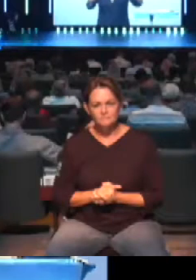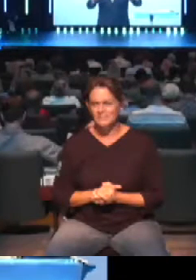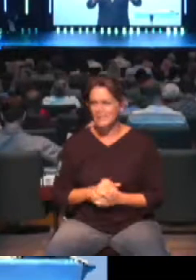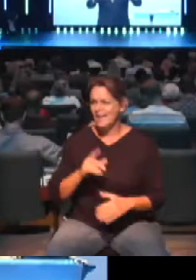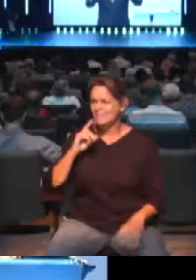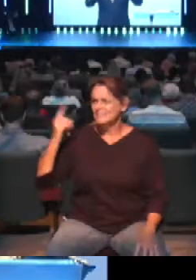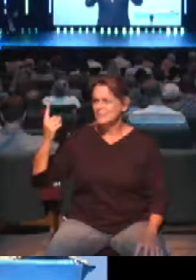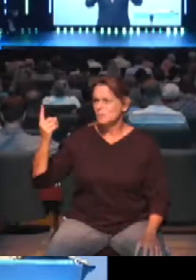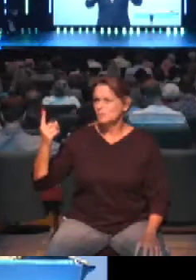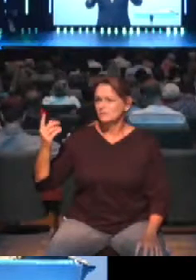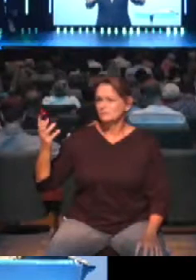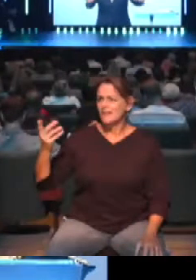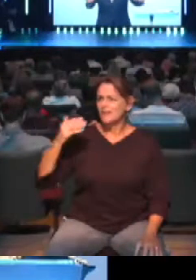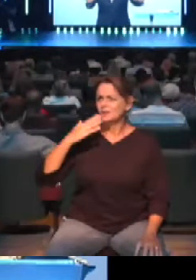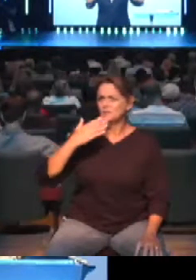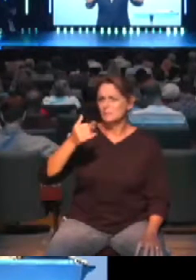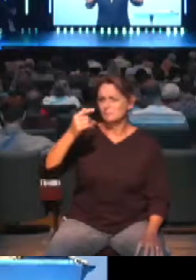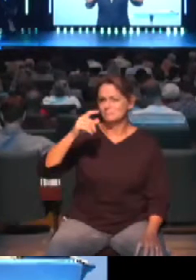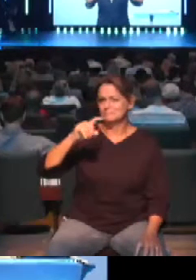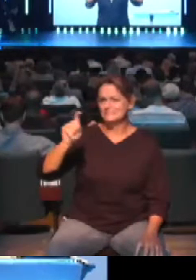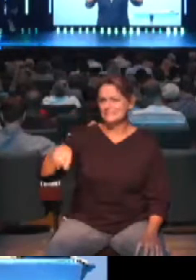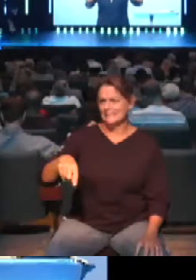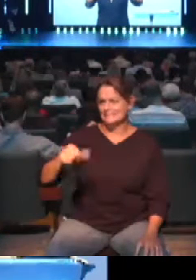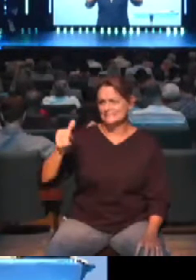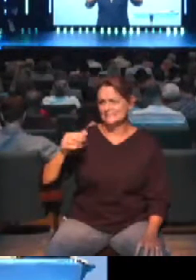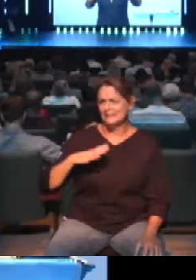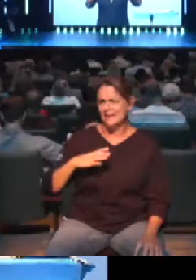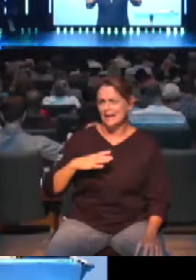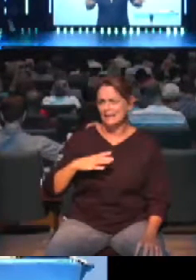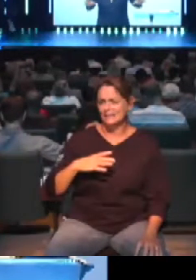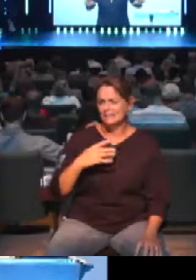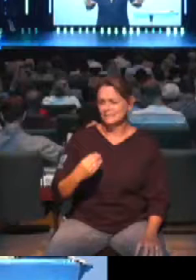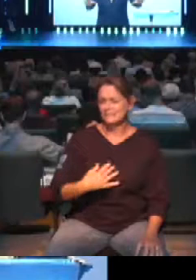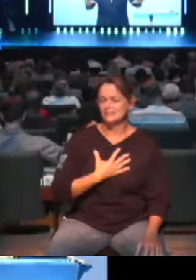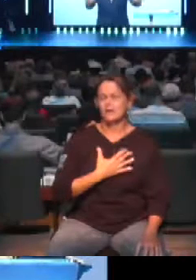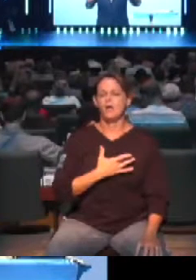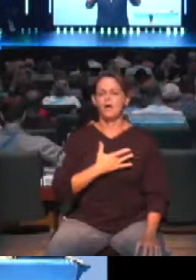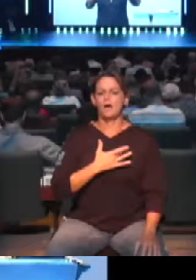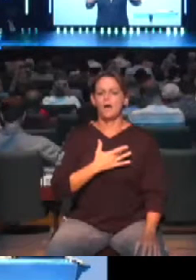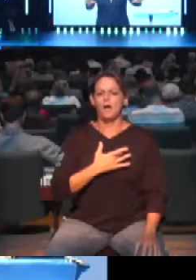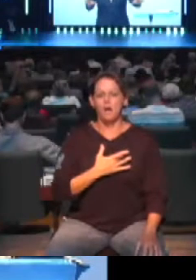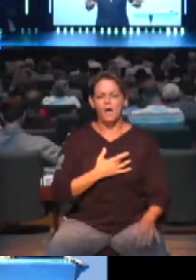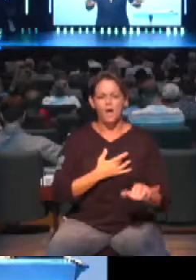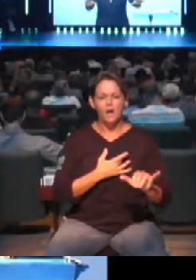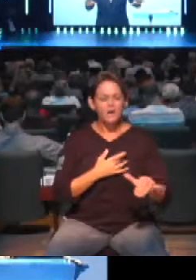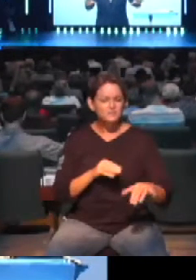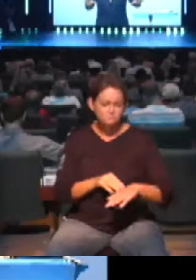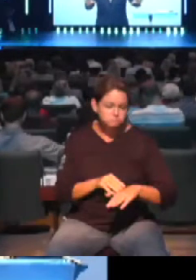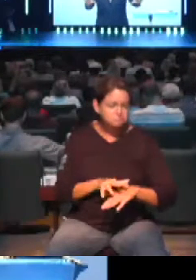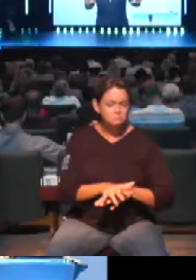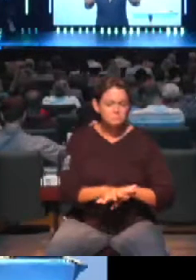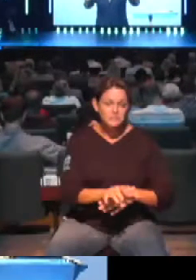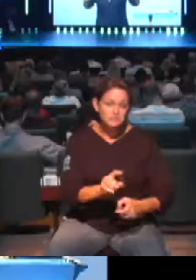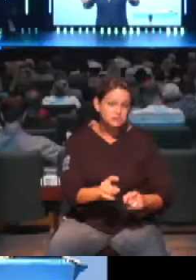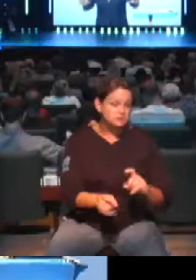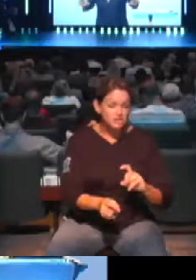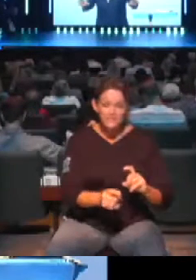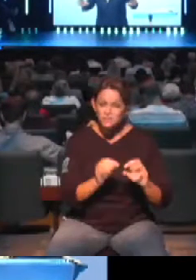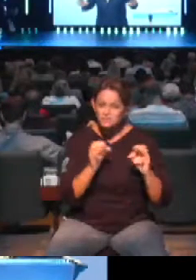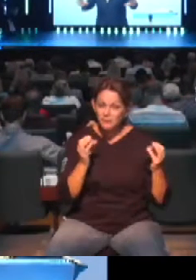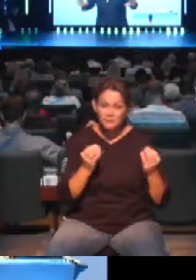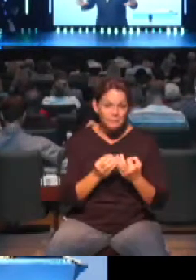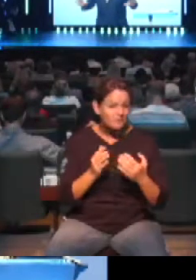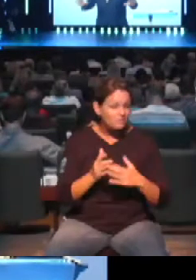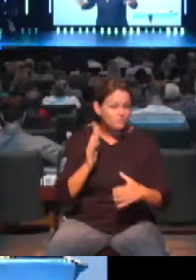I think. But that one truth changed my family, changed my kids, changed my